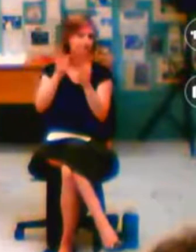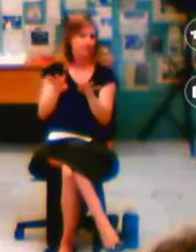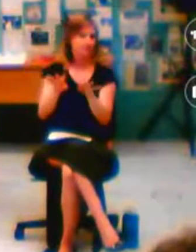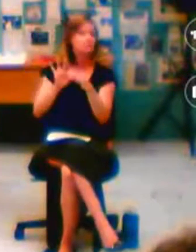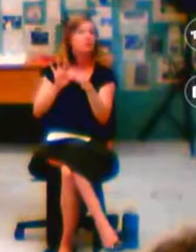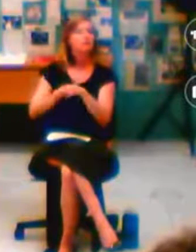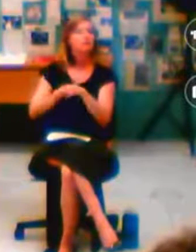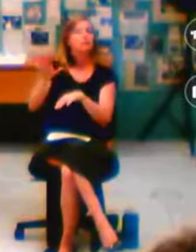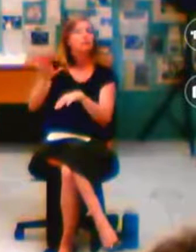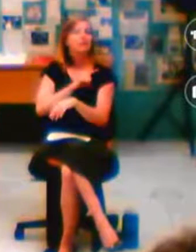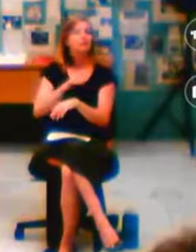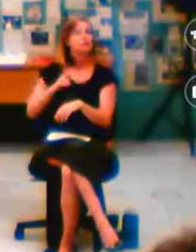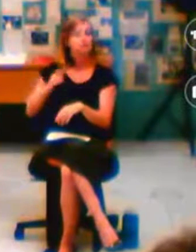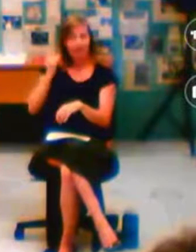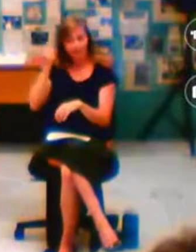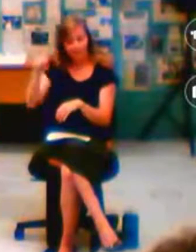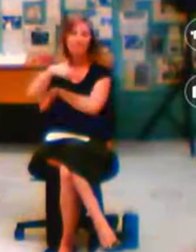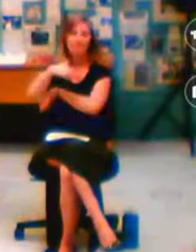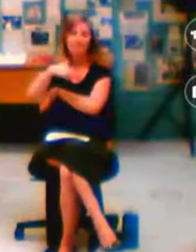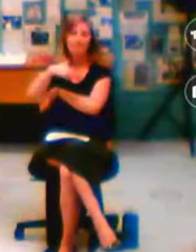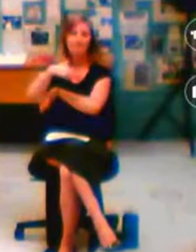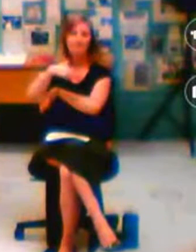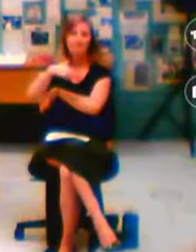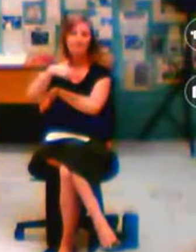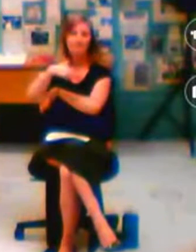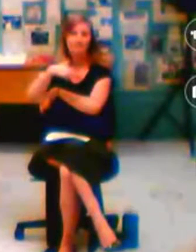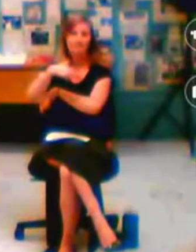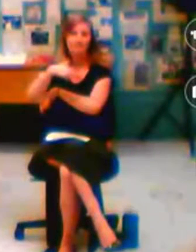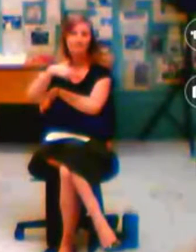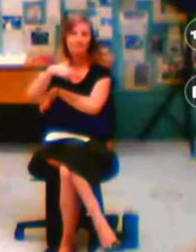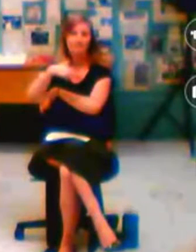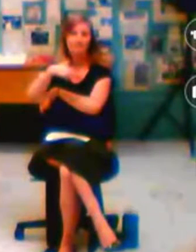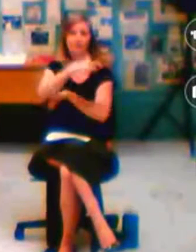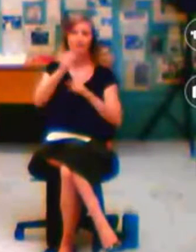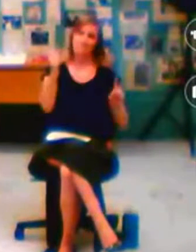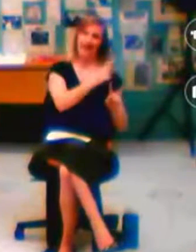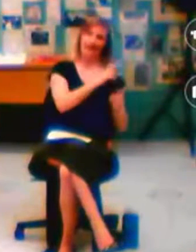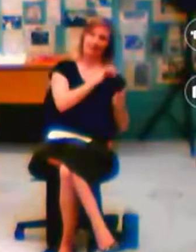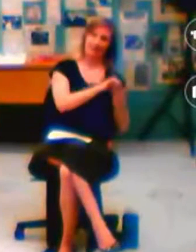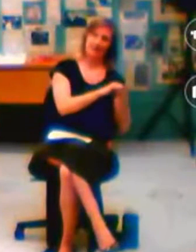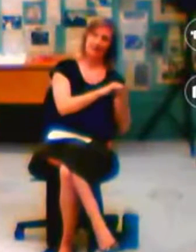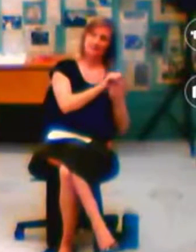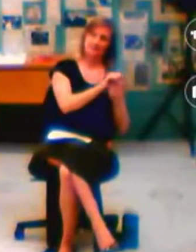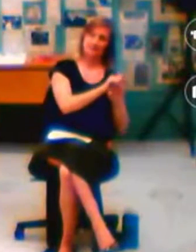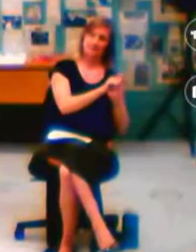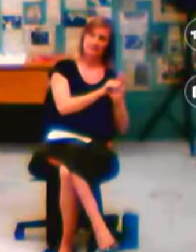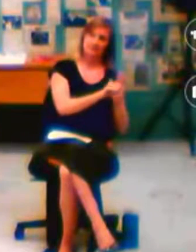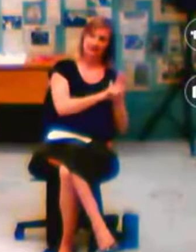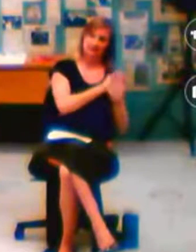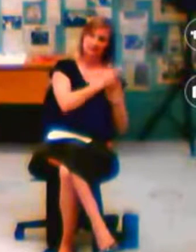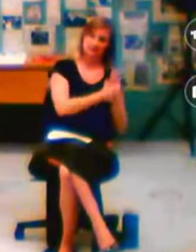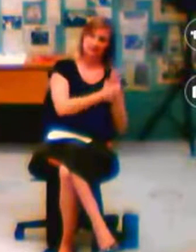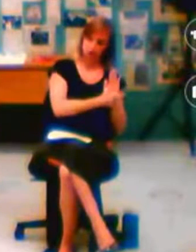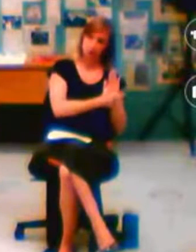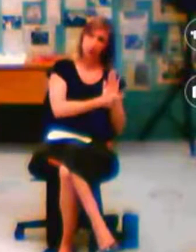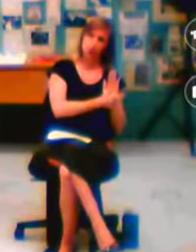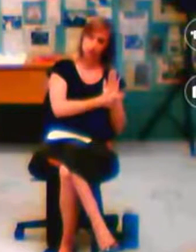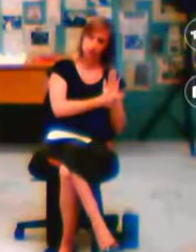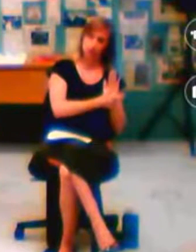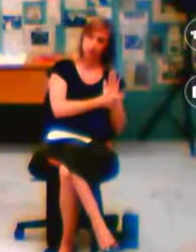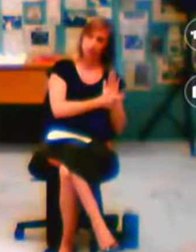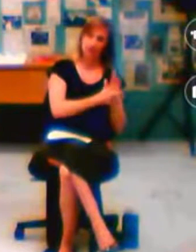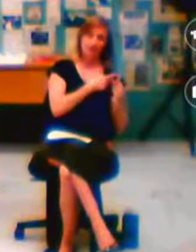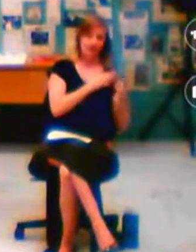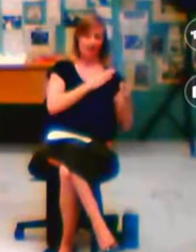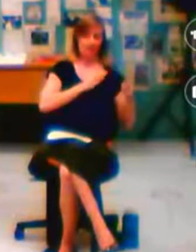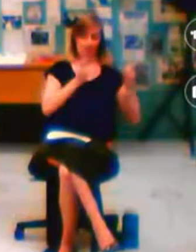it's currently covered, it would be continued. In terms of future changes, again, that's the issue of will the legislature be able